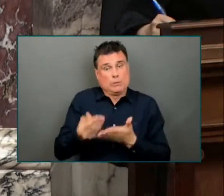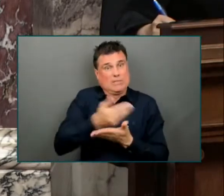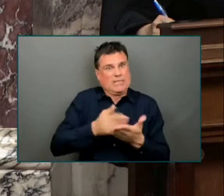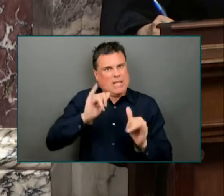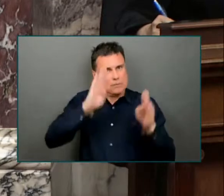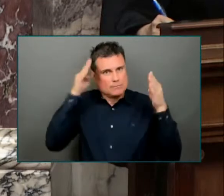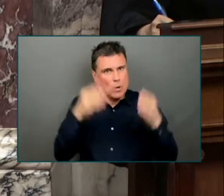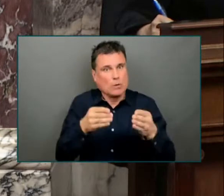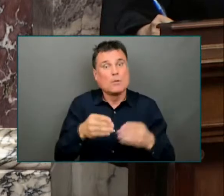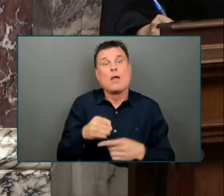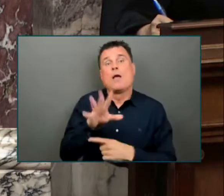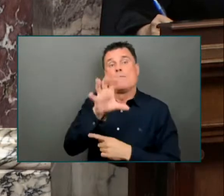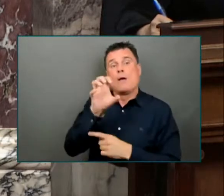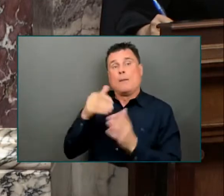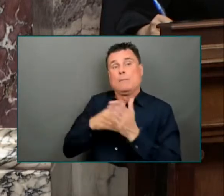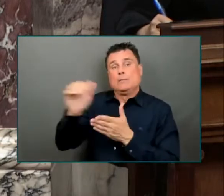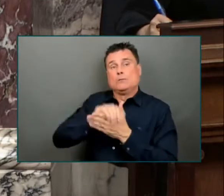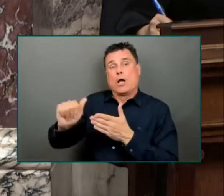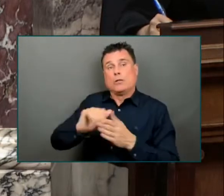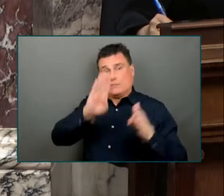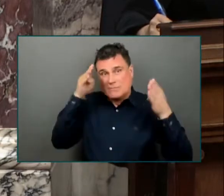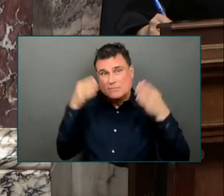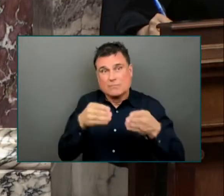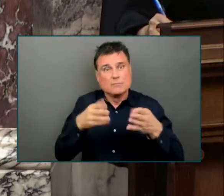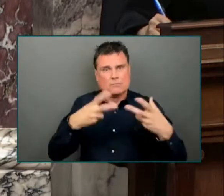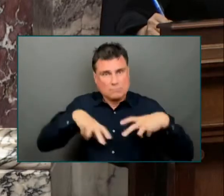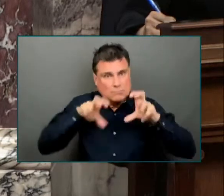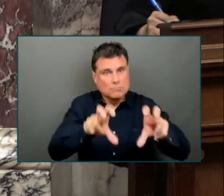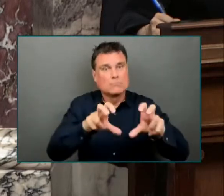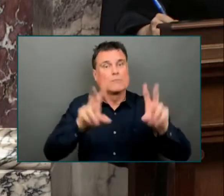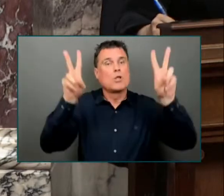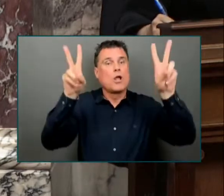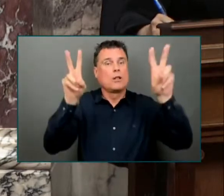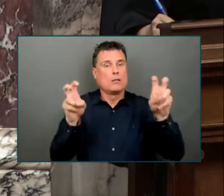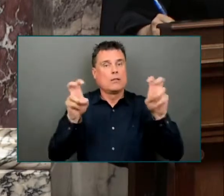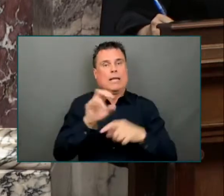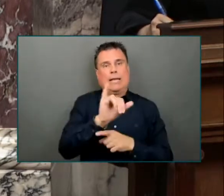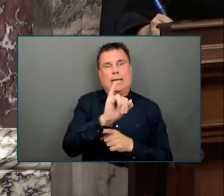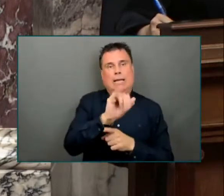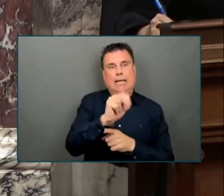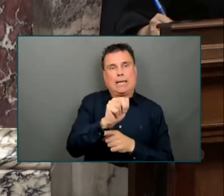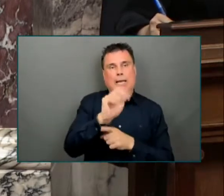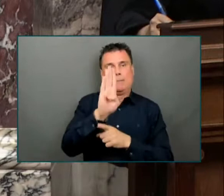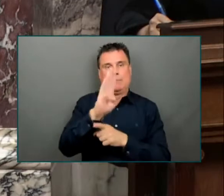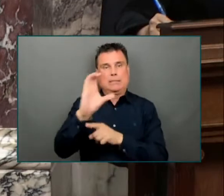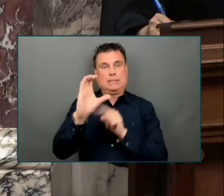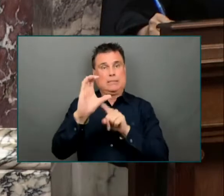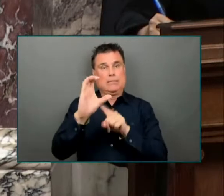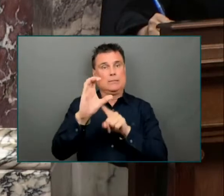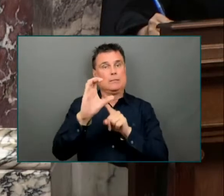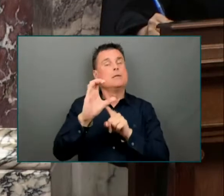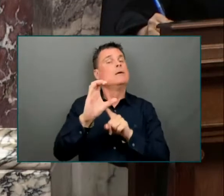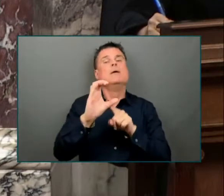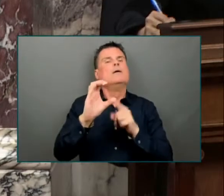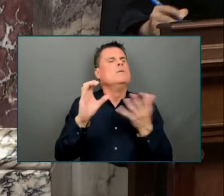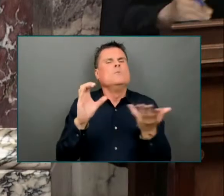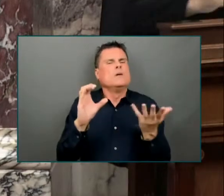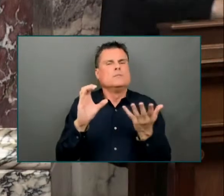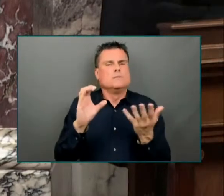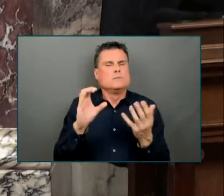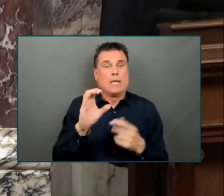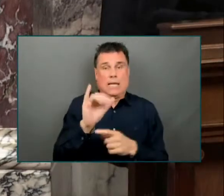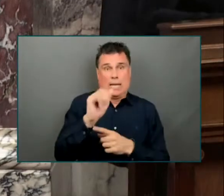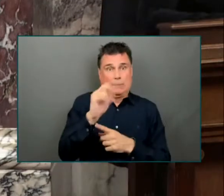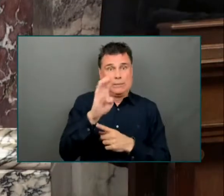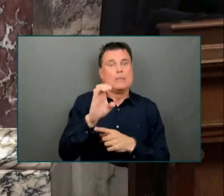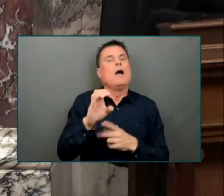of InBC, a new strategic investment fund. This fund will help promising companies scale up, anchor talent, and